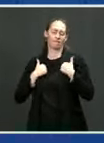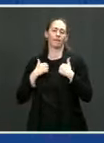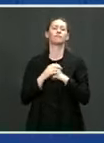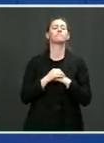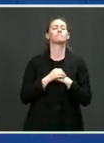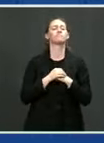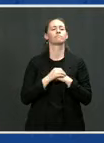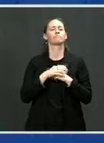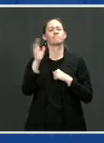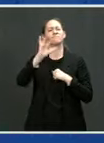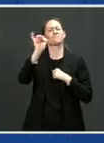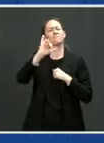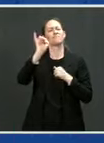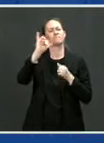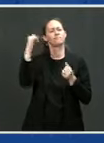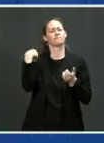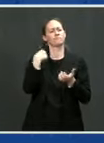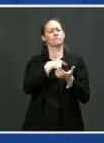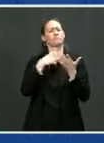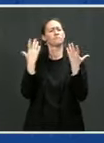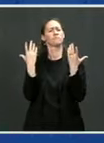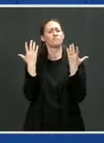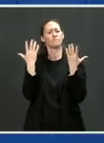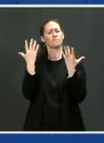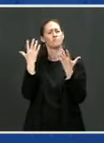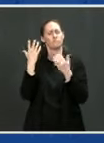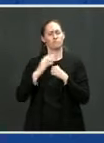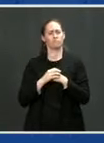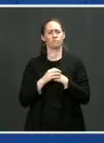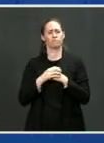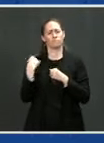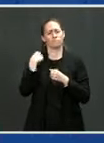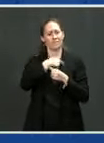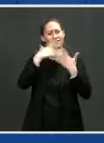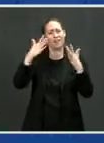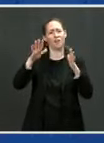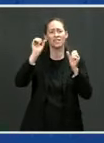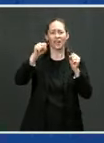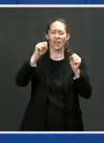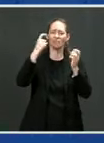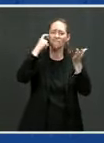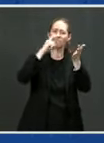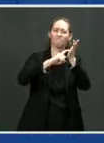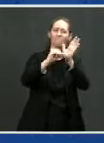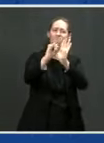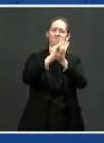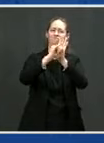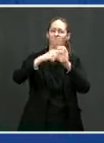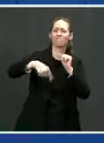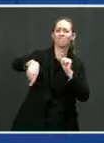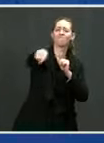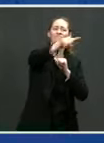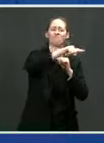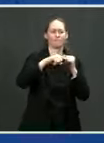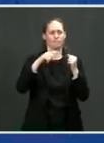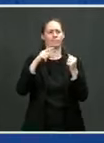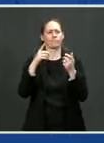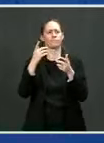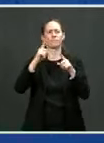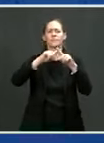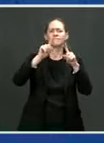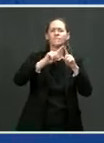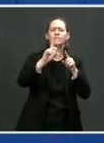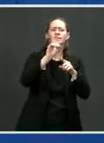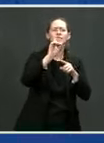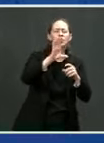of the members of the Capitol Police, leaders from the District of Columbia, including Mayor Bowser, and the Metropolitan